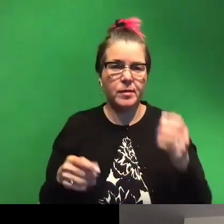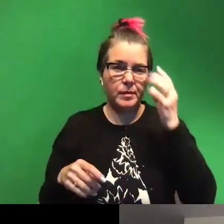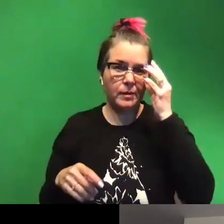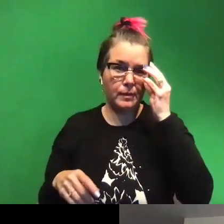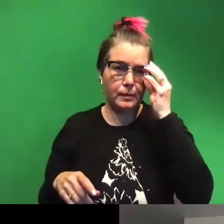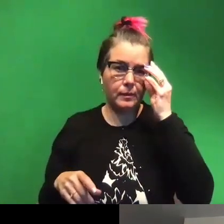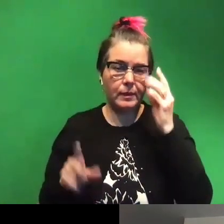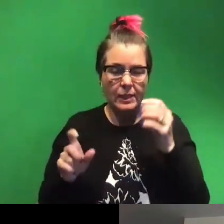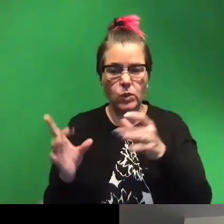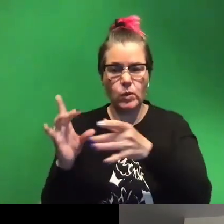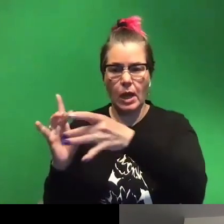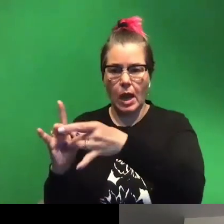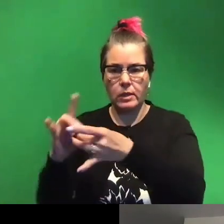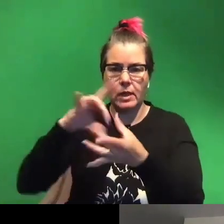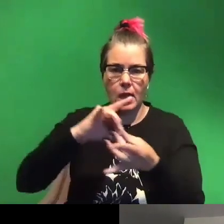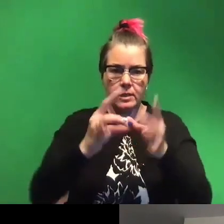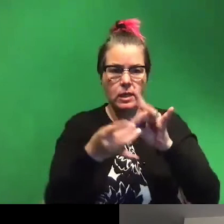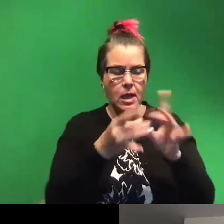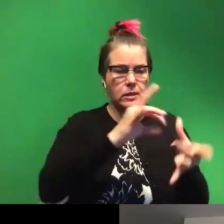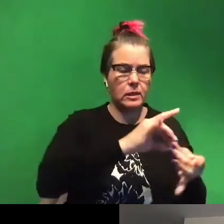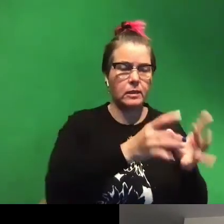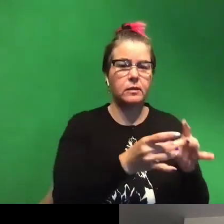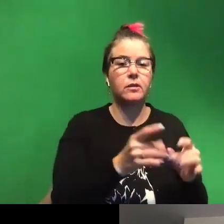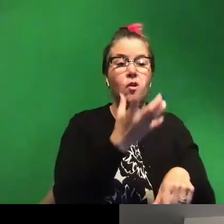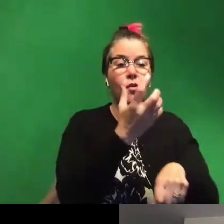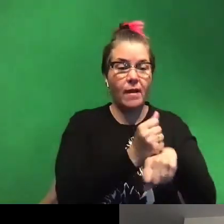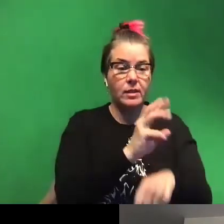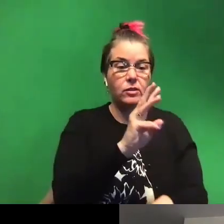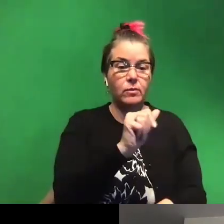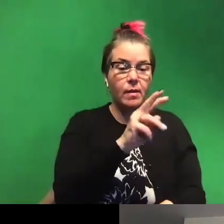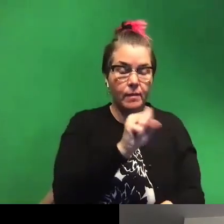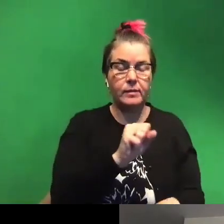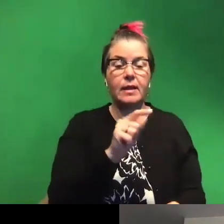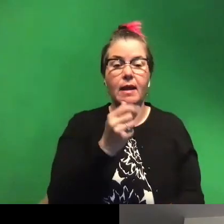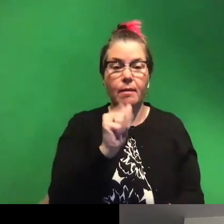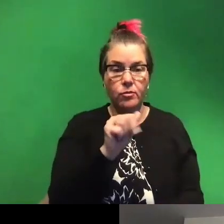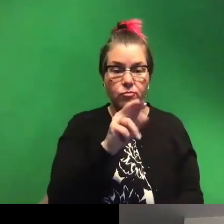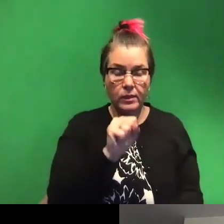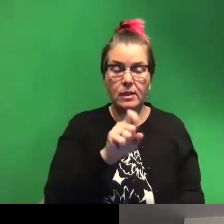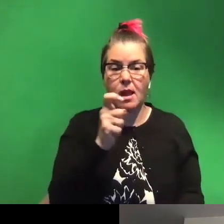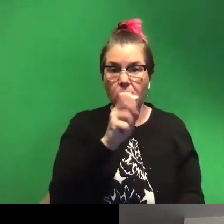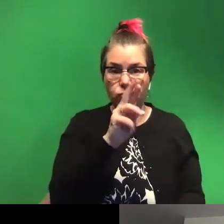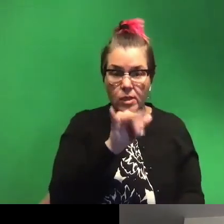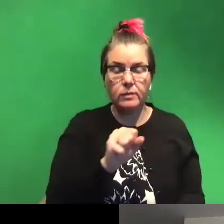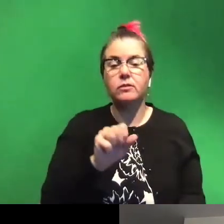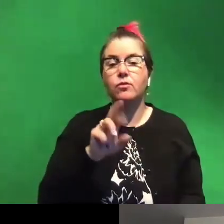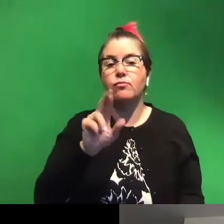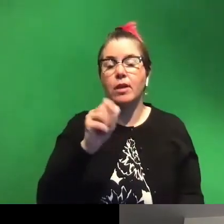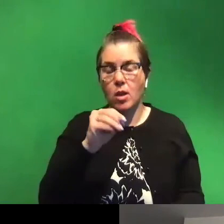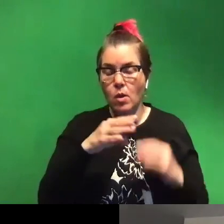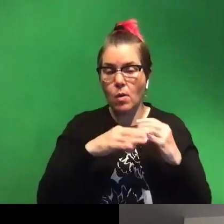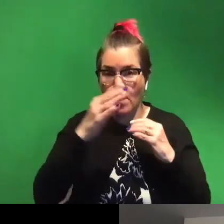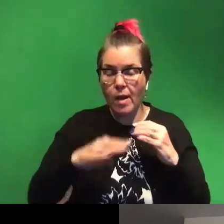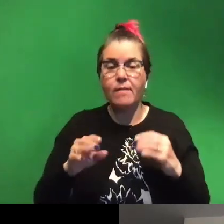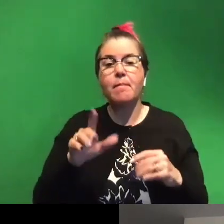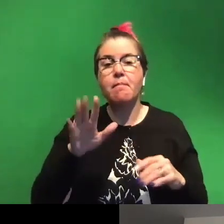need to connect dots, basically. You need to connect gravitational waves, gamma rays, X-rays, radio waves, blah,